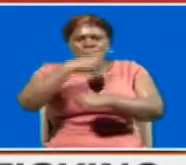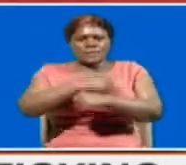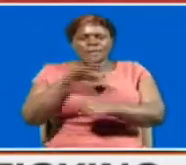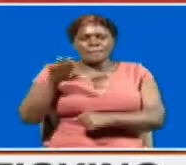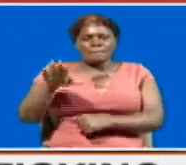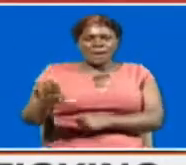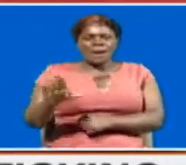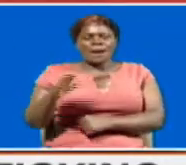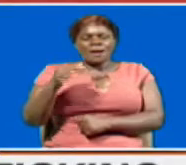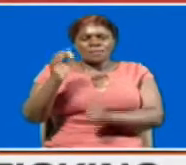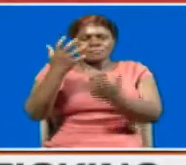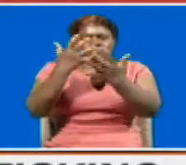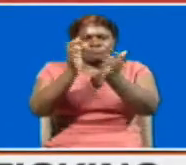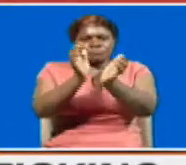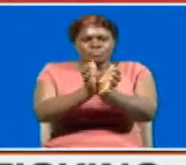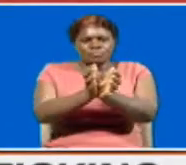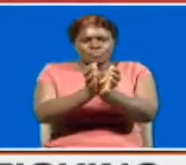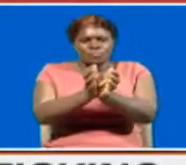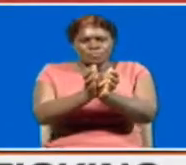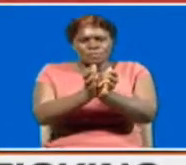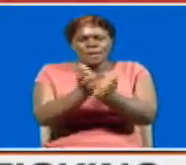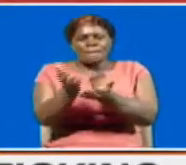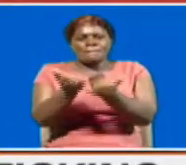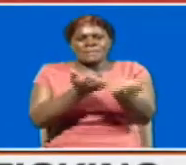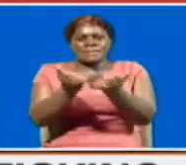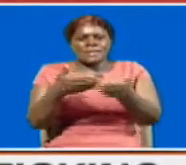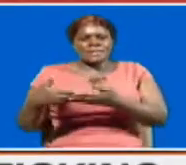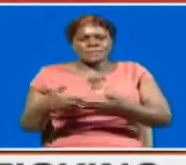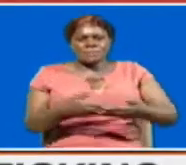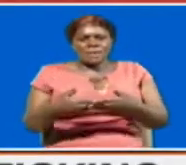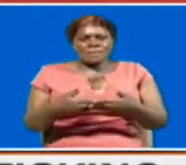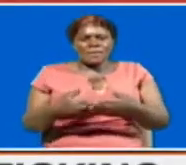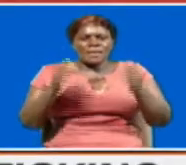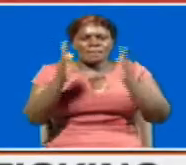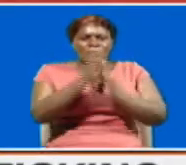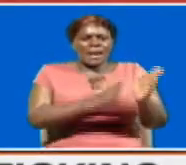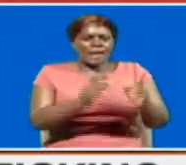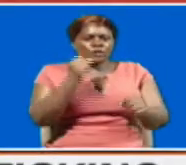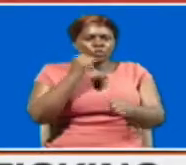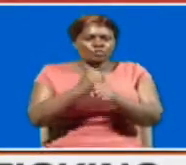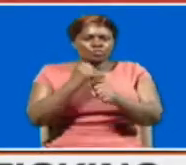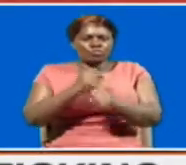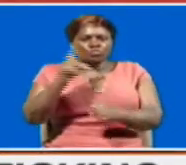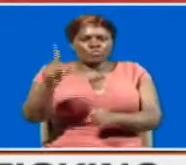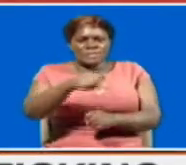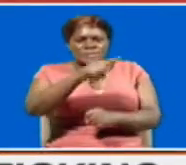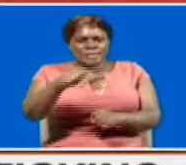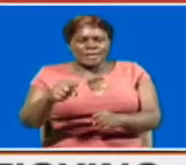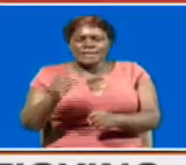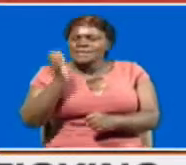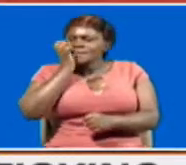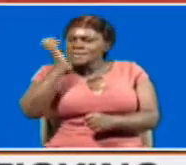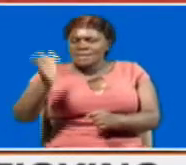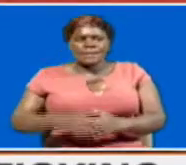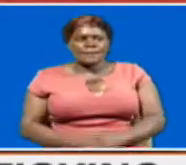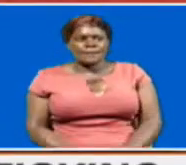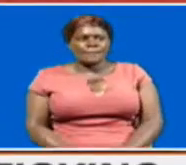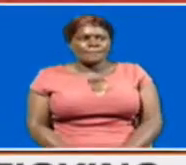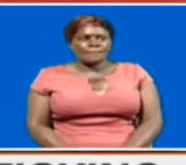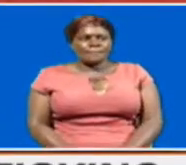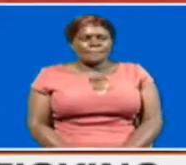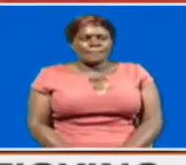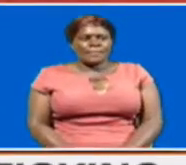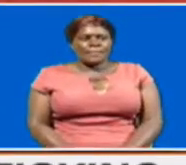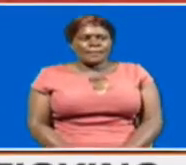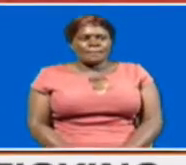are facing jail for counter trafficking, conspiracy to commit a felony, and of course, neglect. Person, trafficking